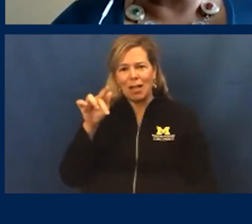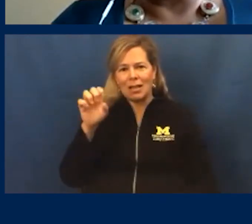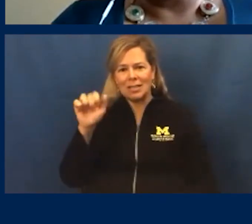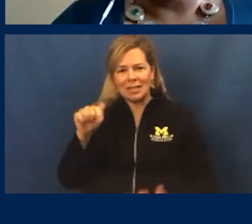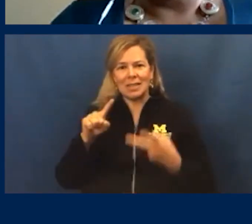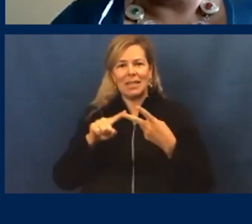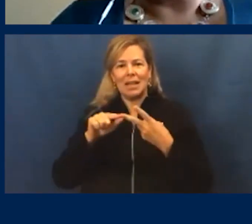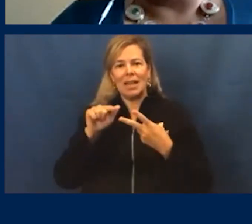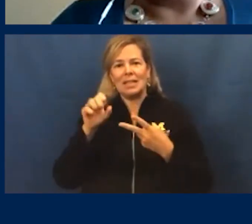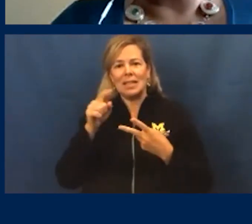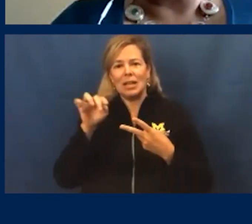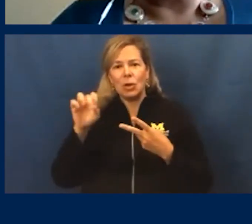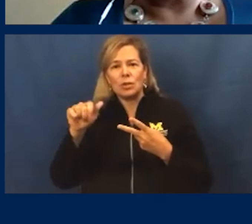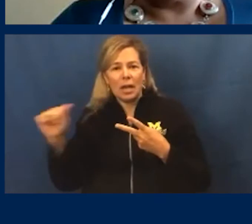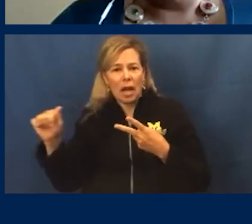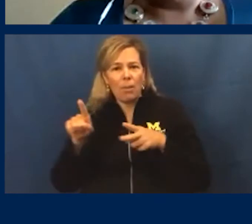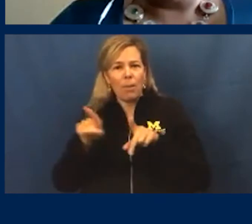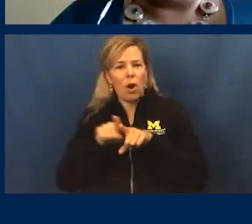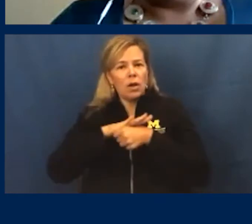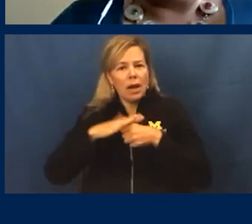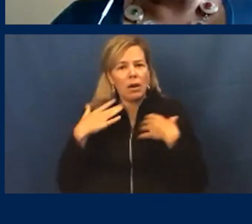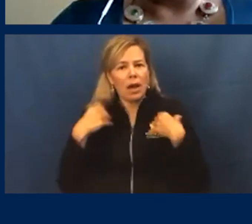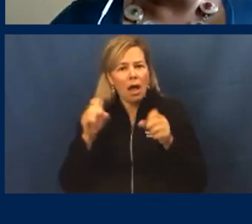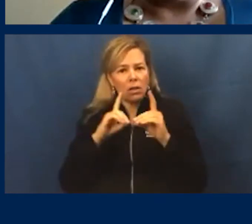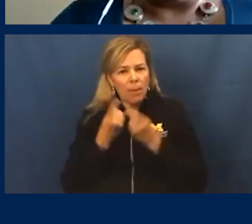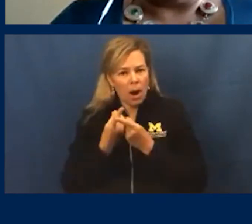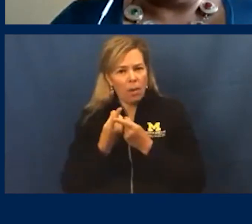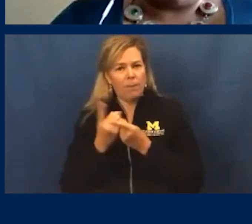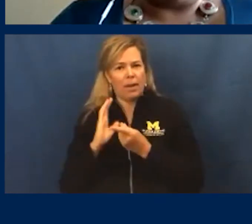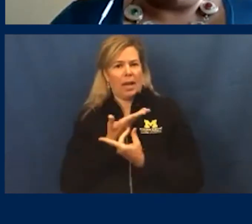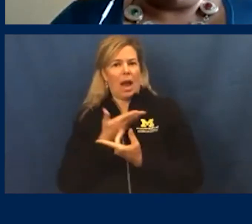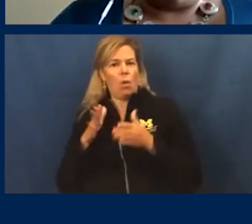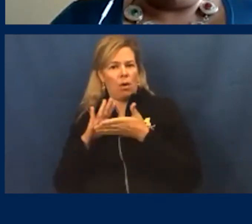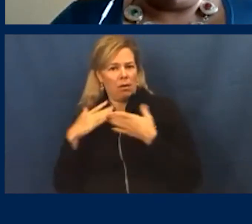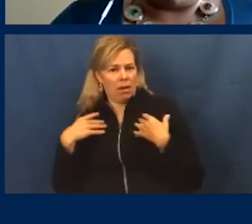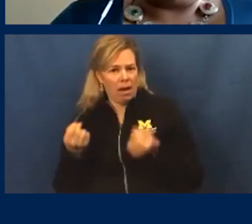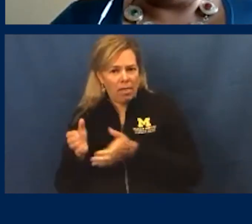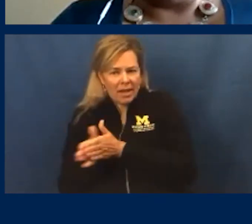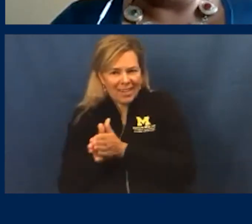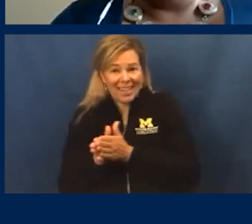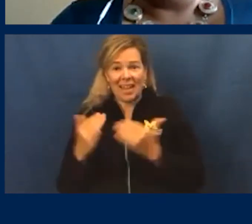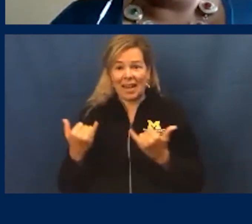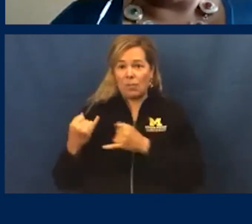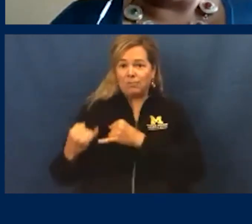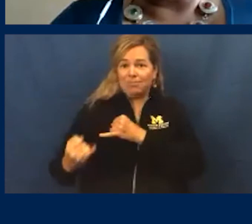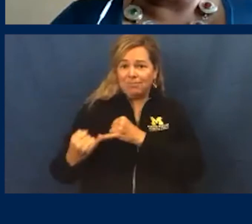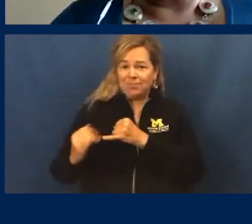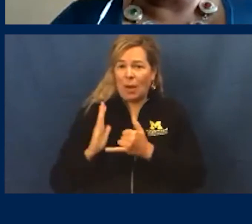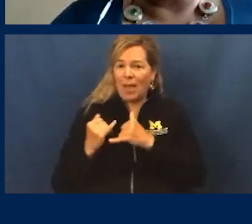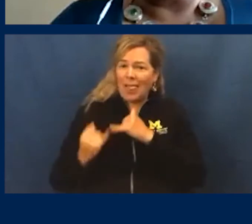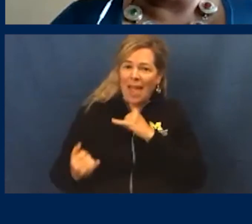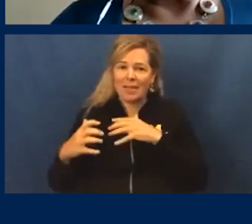with support from the Washington Health Initiative. We are coming on the tail end of our last implementation plan, where as